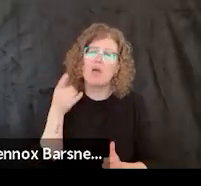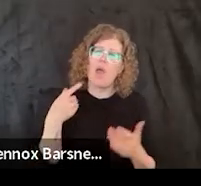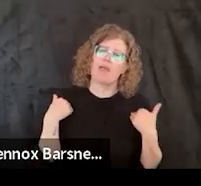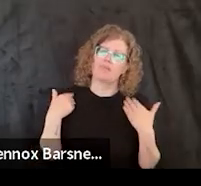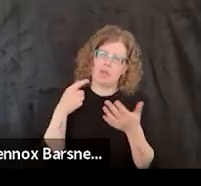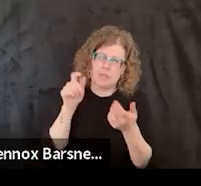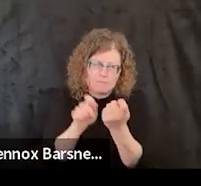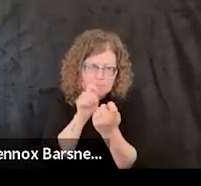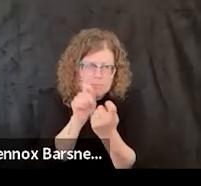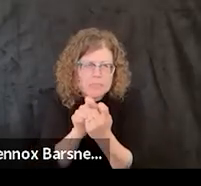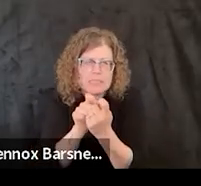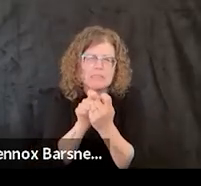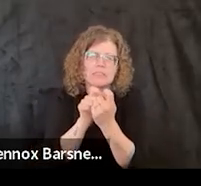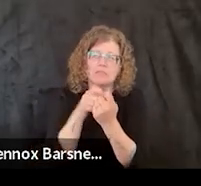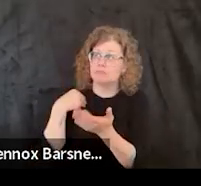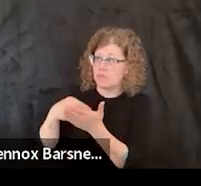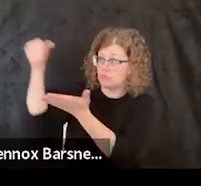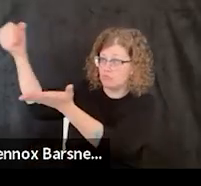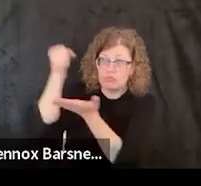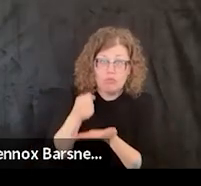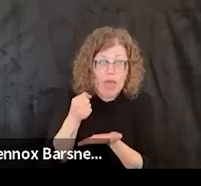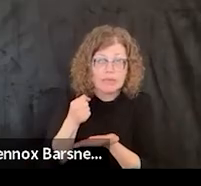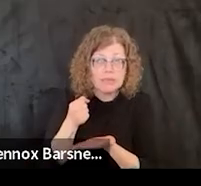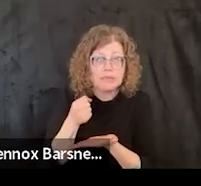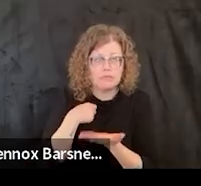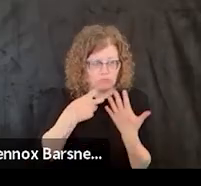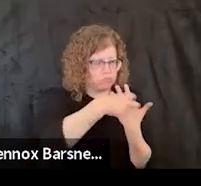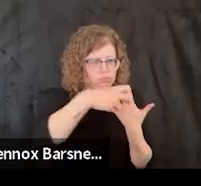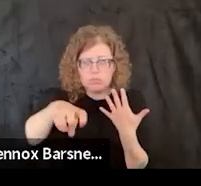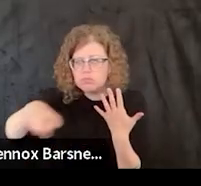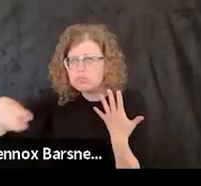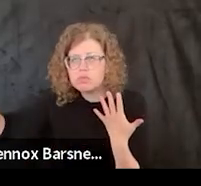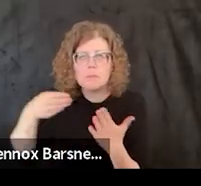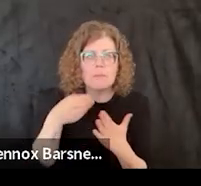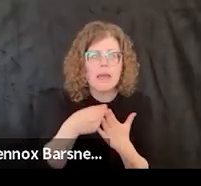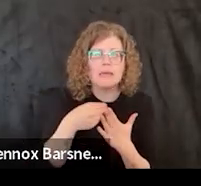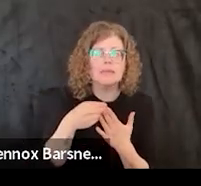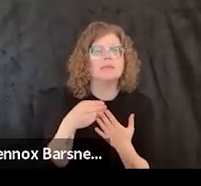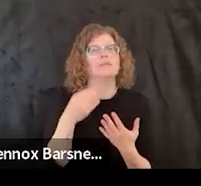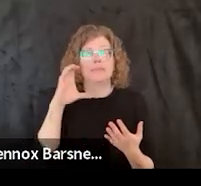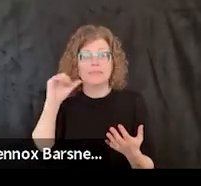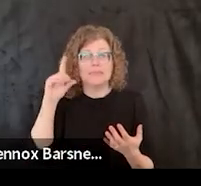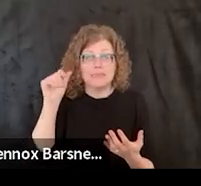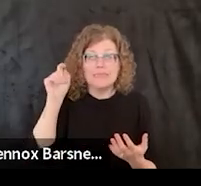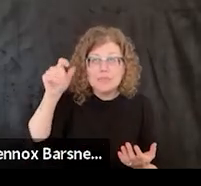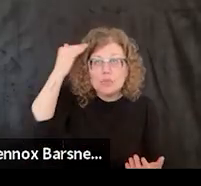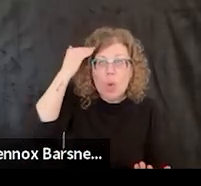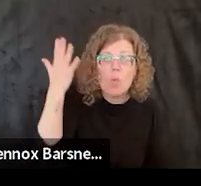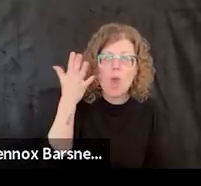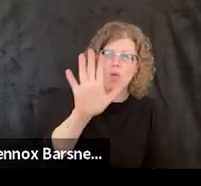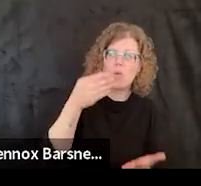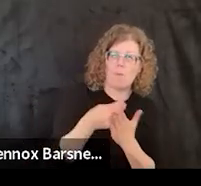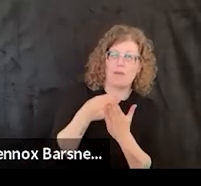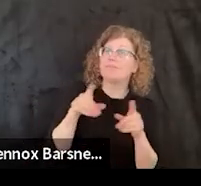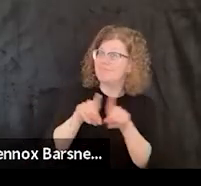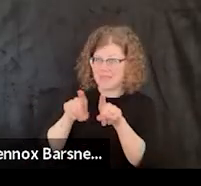was spent, both to CADA and the CRA come tax time. Final reports will be